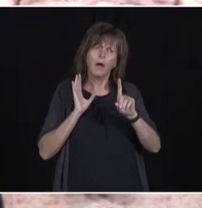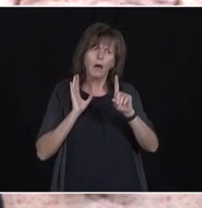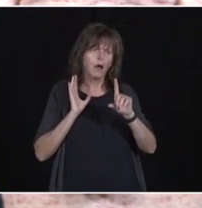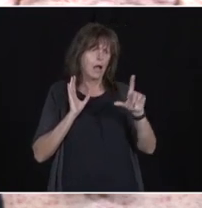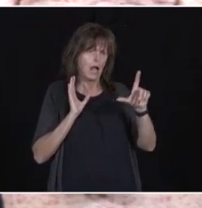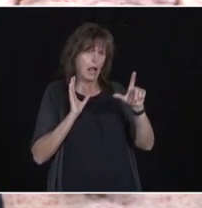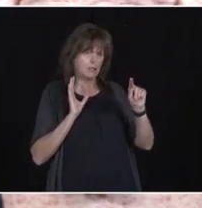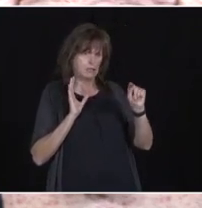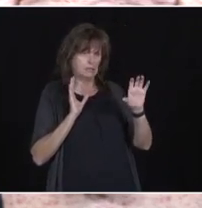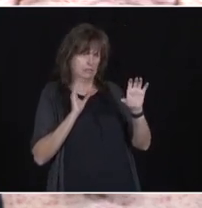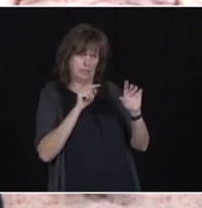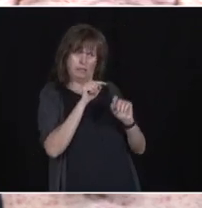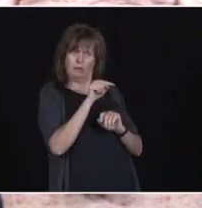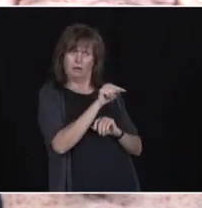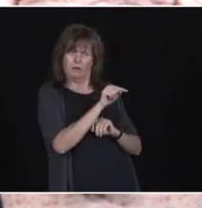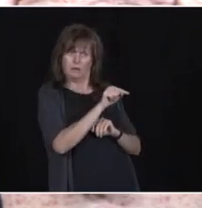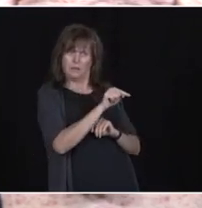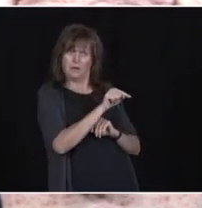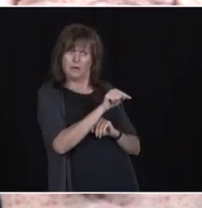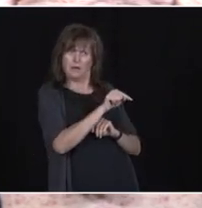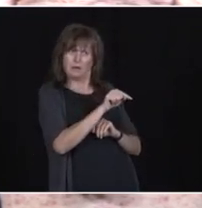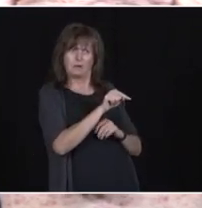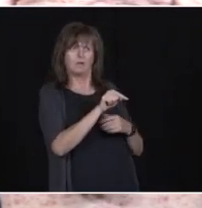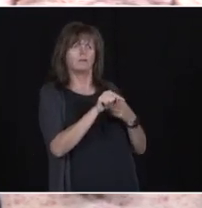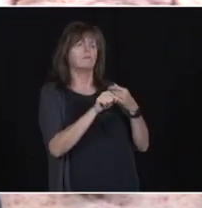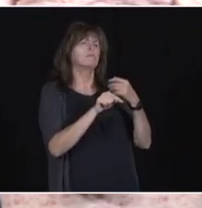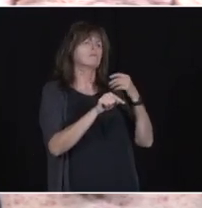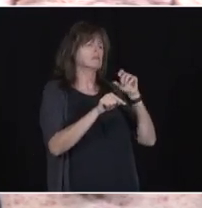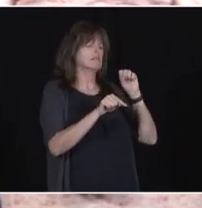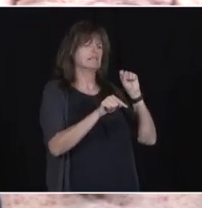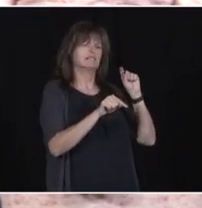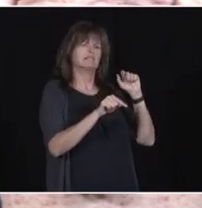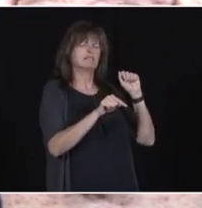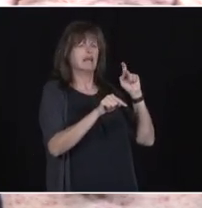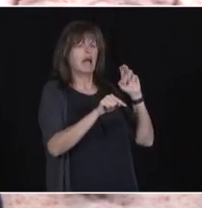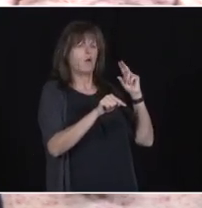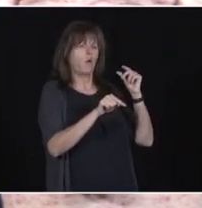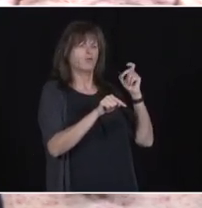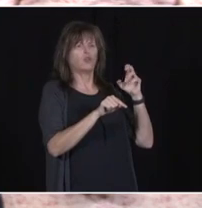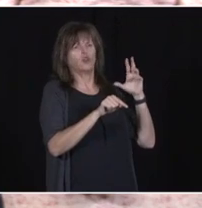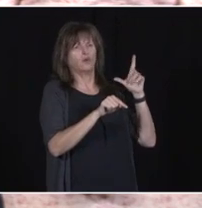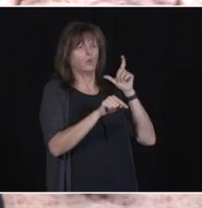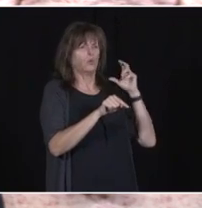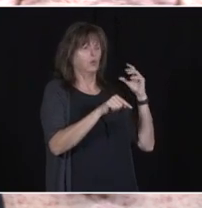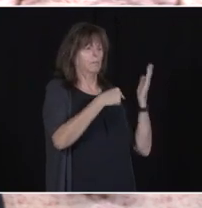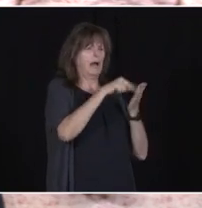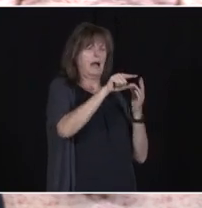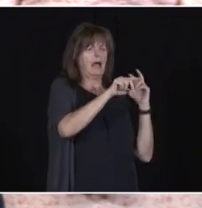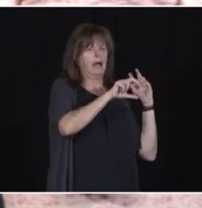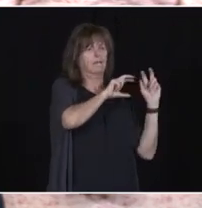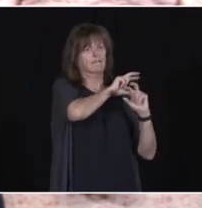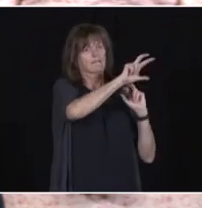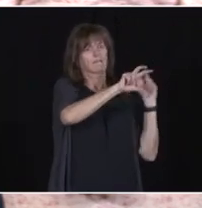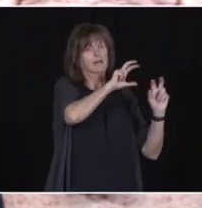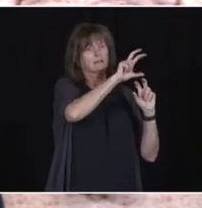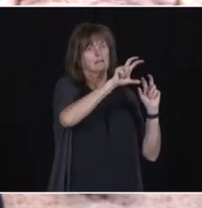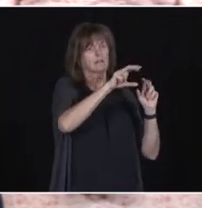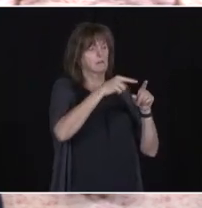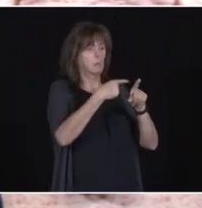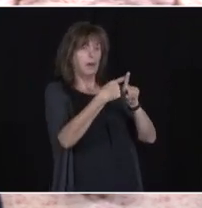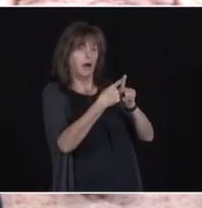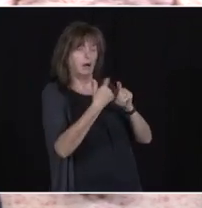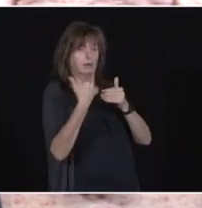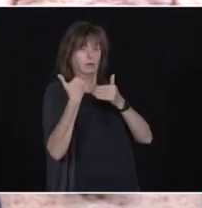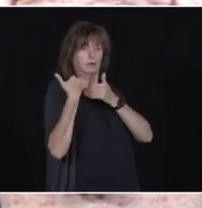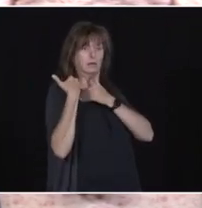their shareholders while spending a fraction of that dealing with COVID. How can anyone look at that and think that that's